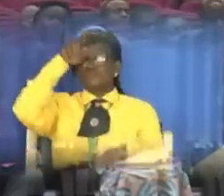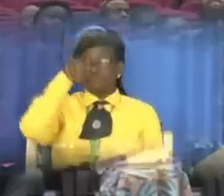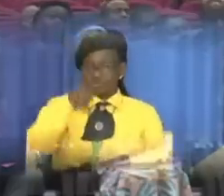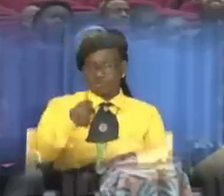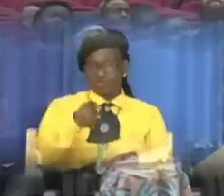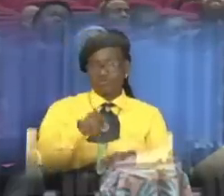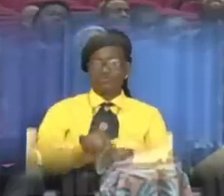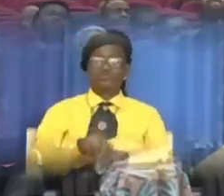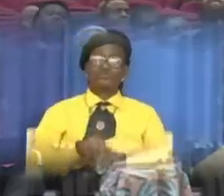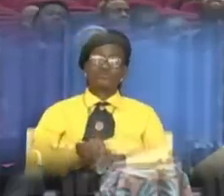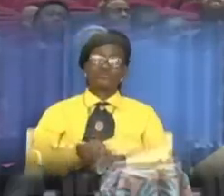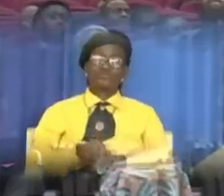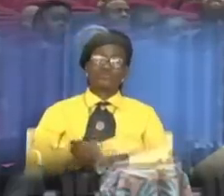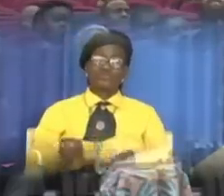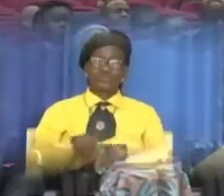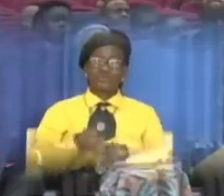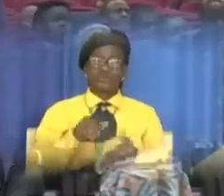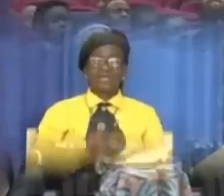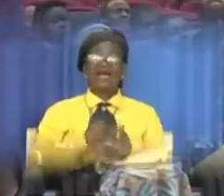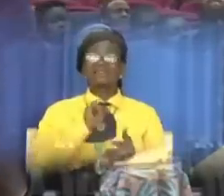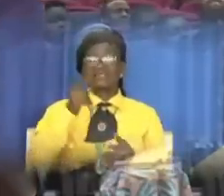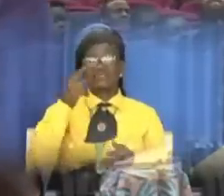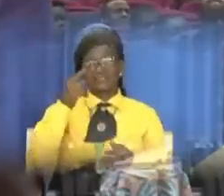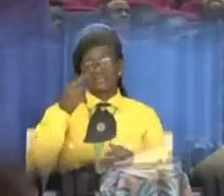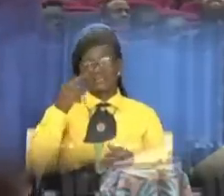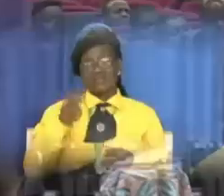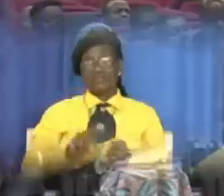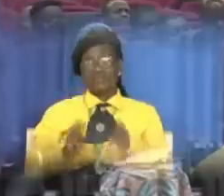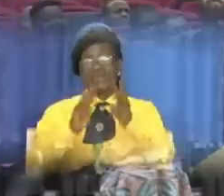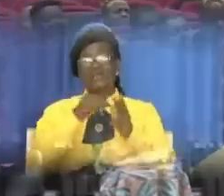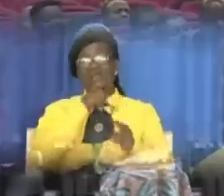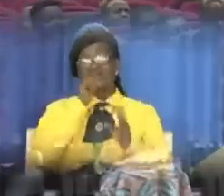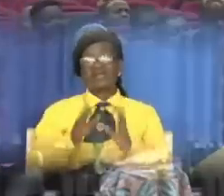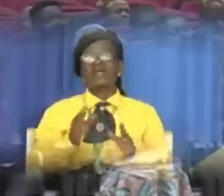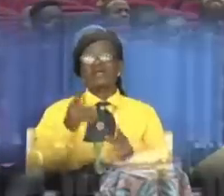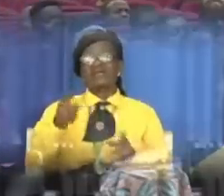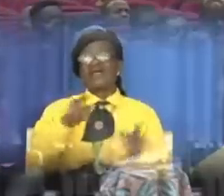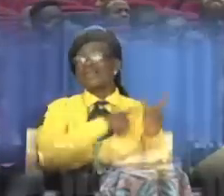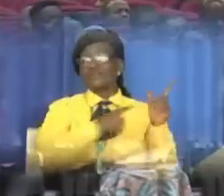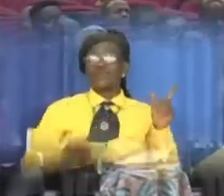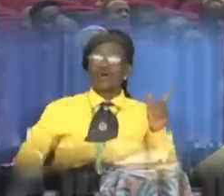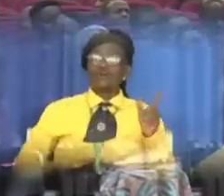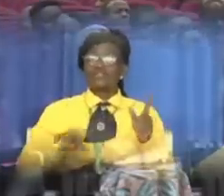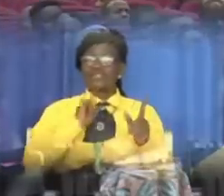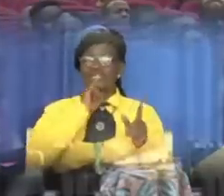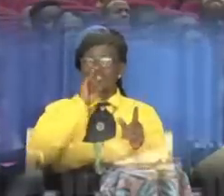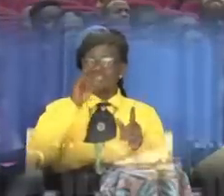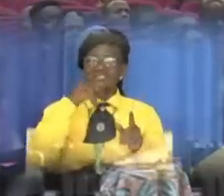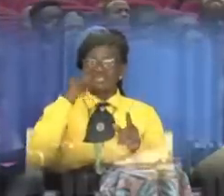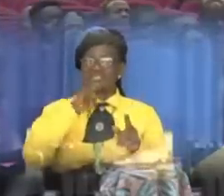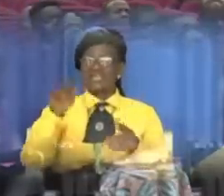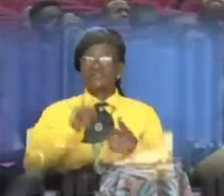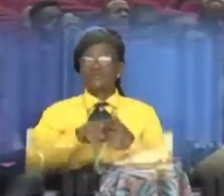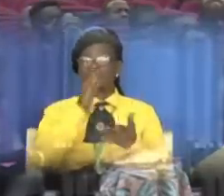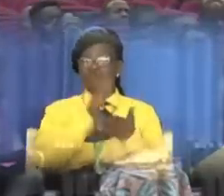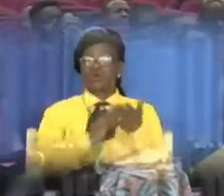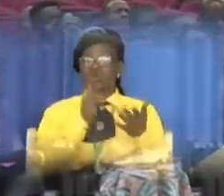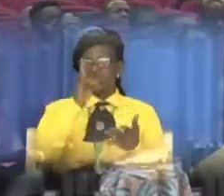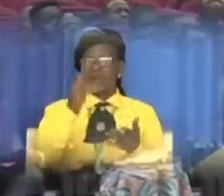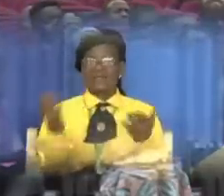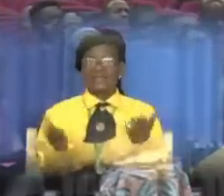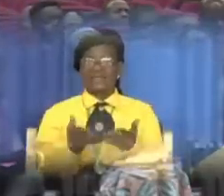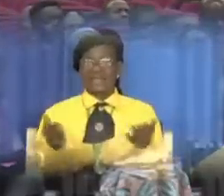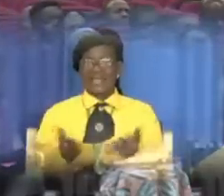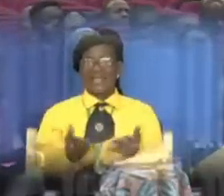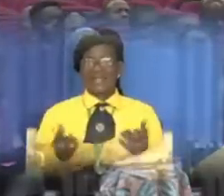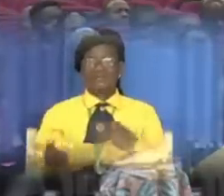the way the elders put it. Now, the Lord is saying to someone here today, I will